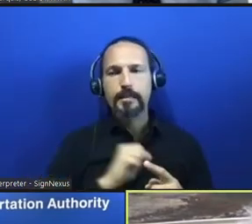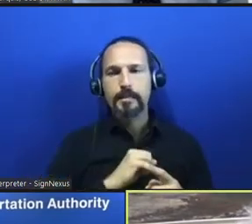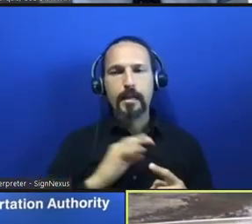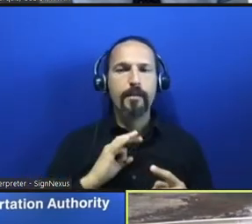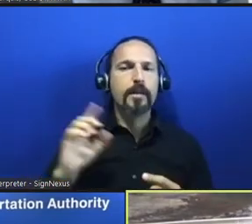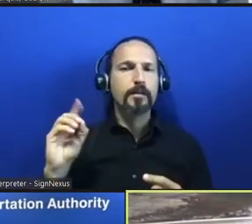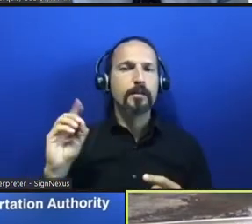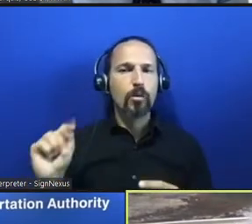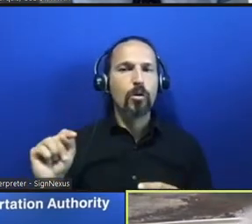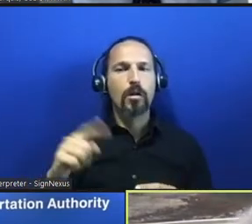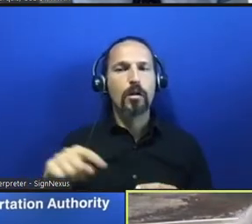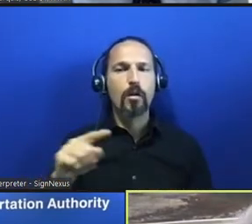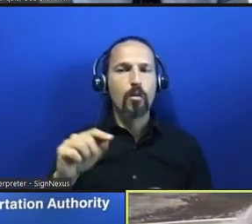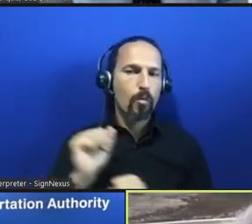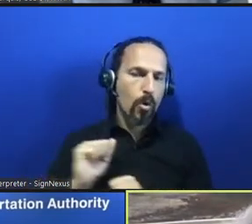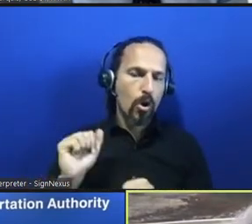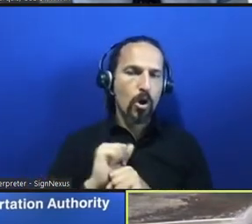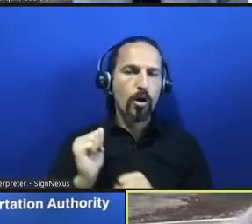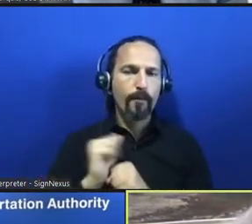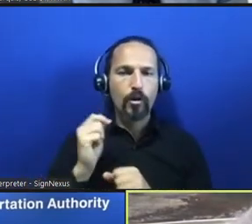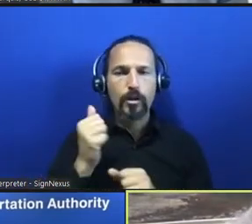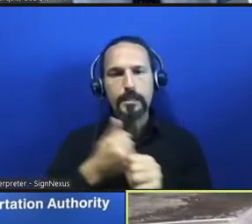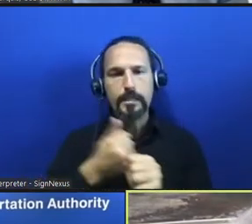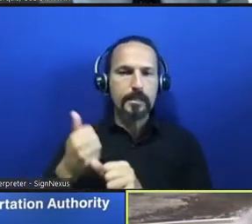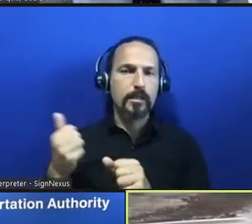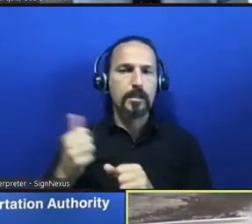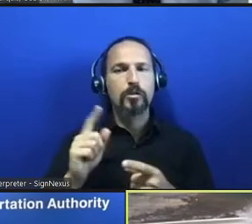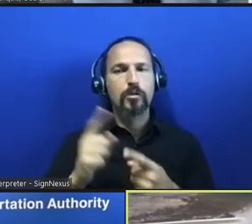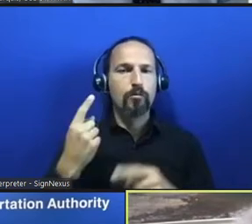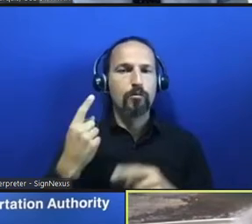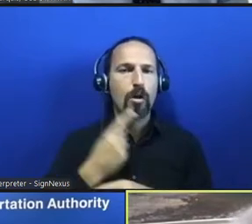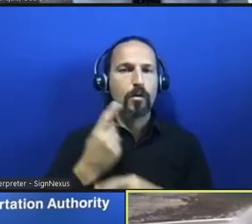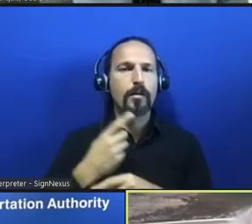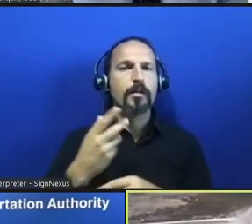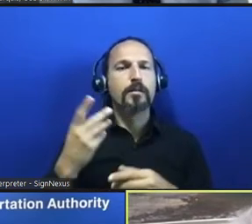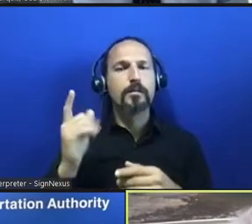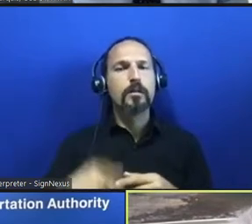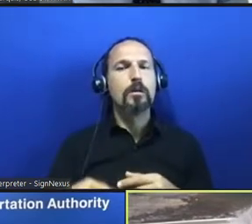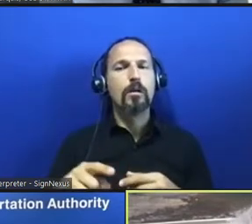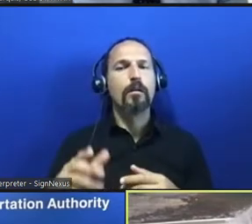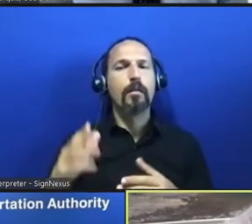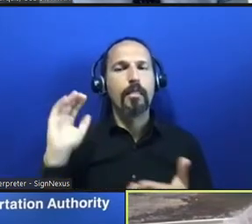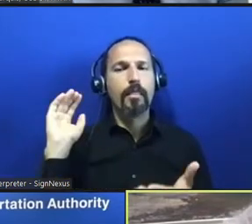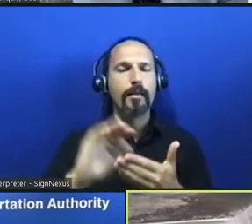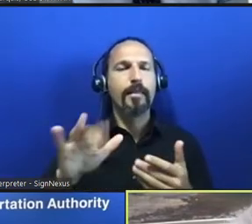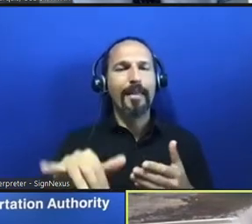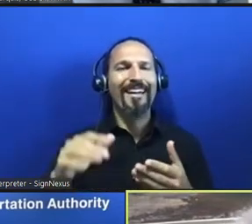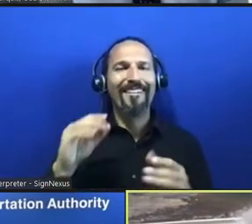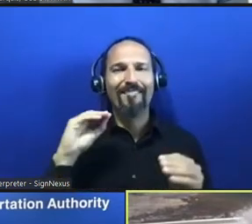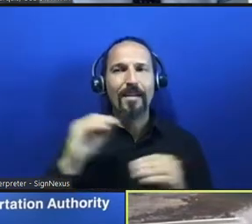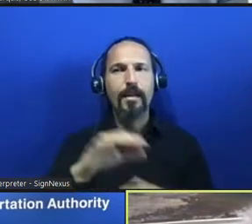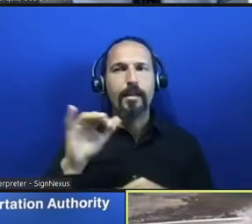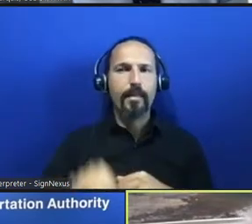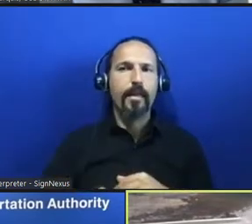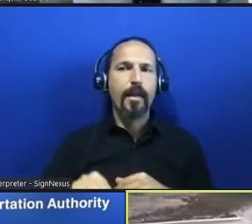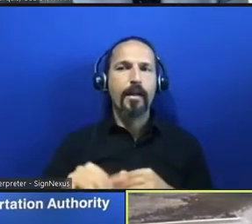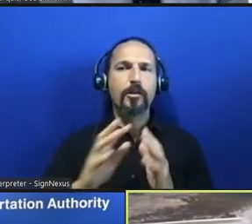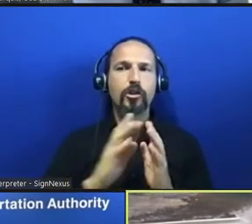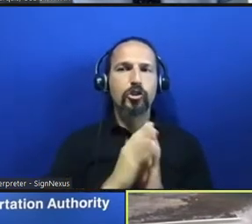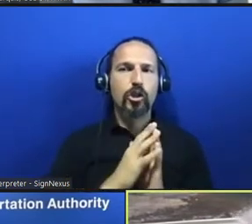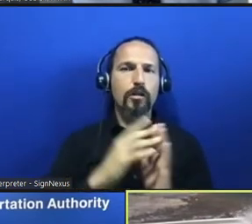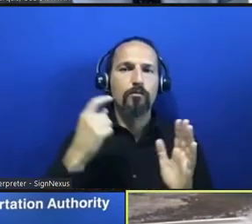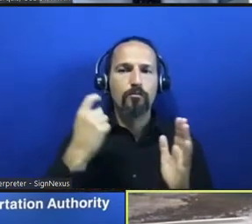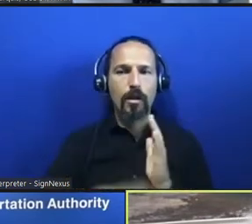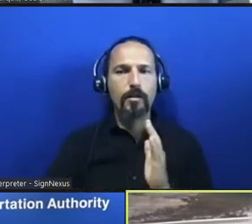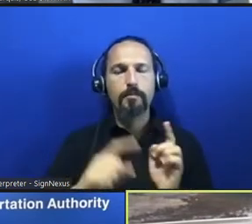Dot staff have your work cut out for you to appropriately soften the effect of what congestion pricing will have